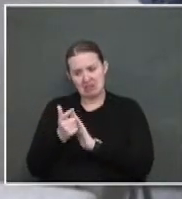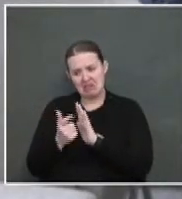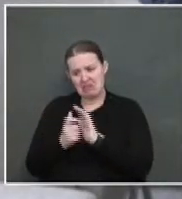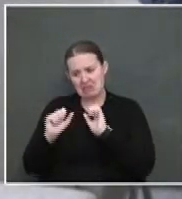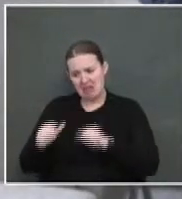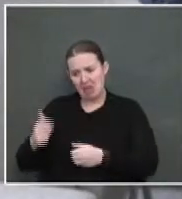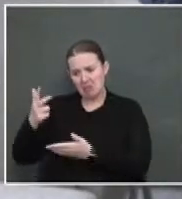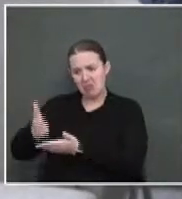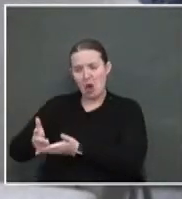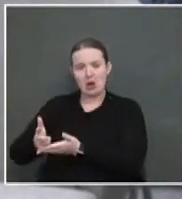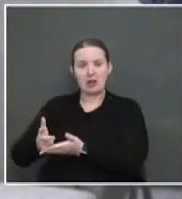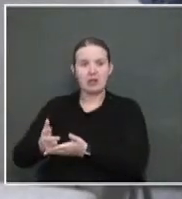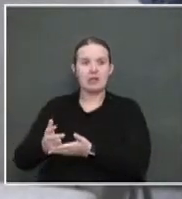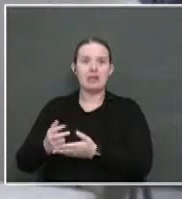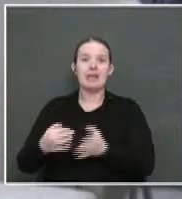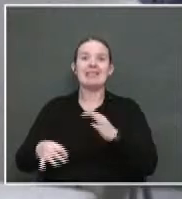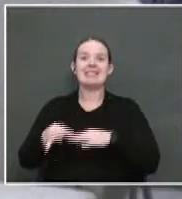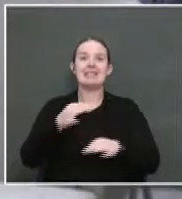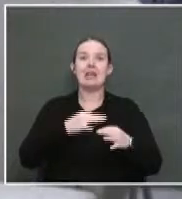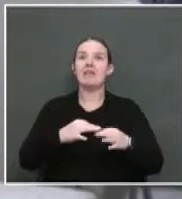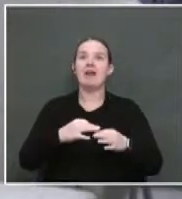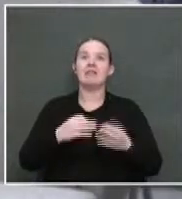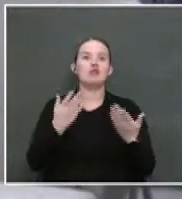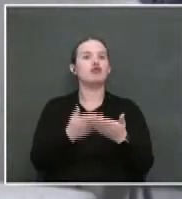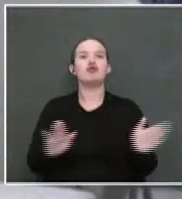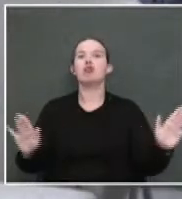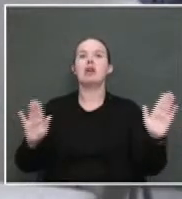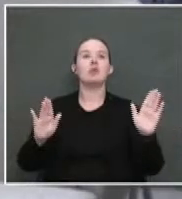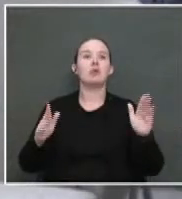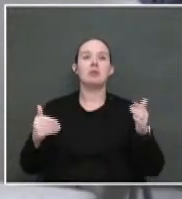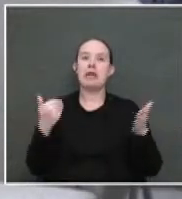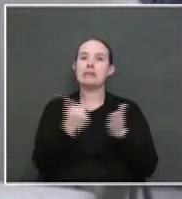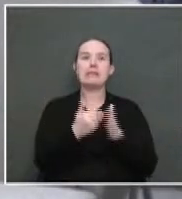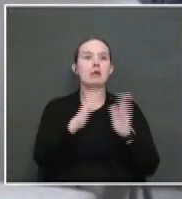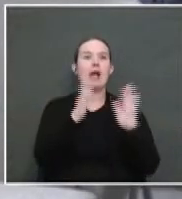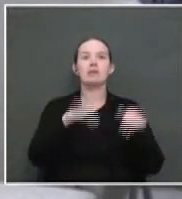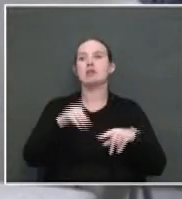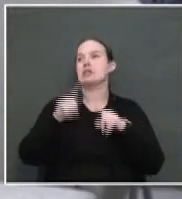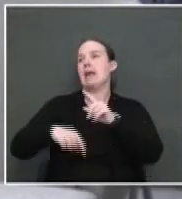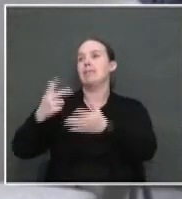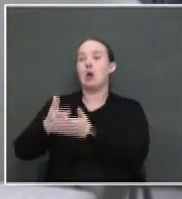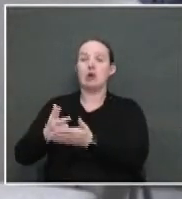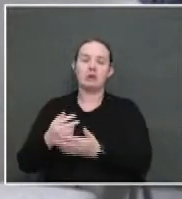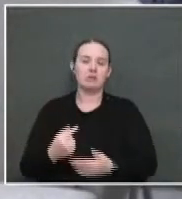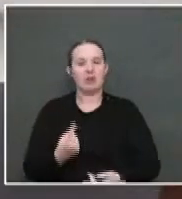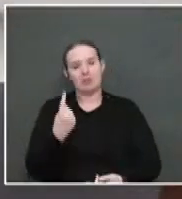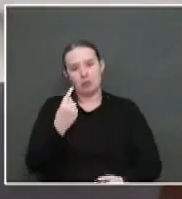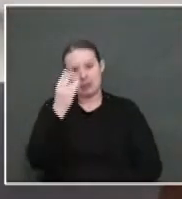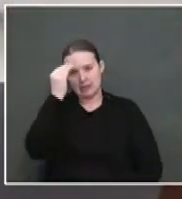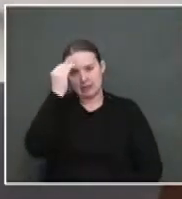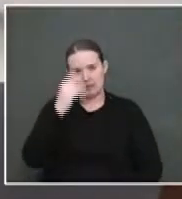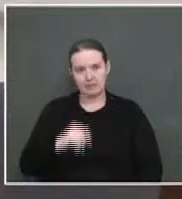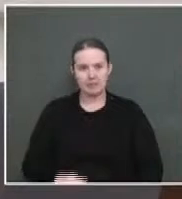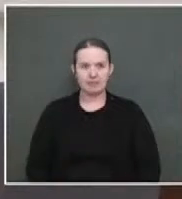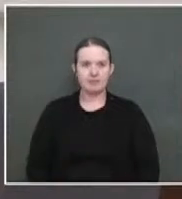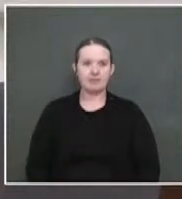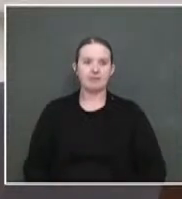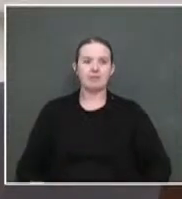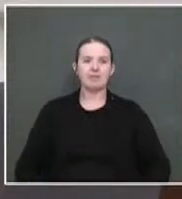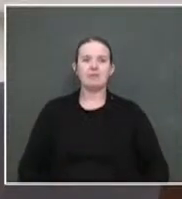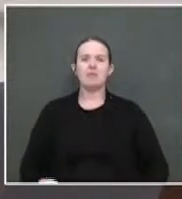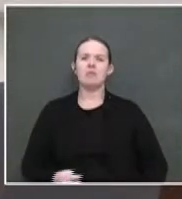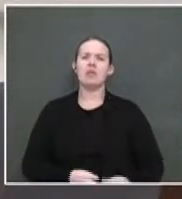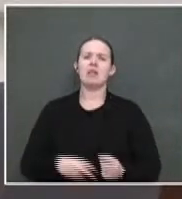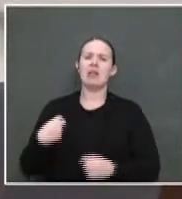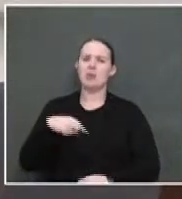a blanket no parking in all streets around residential areas is one consideration. And can we at least create like a map